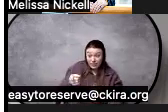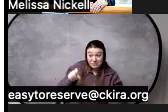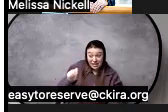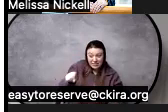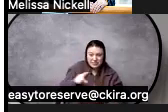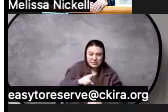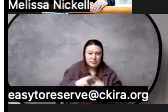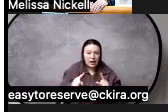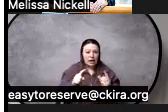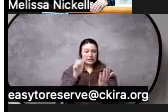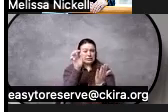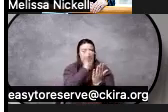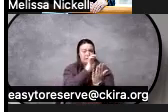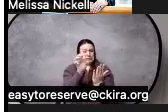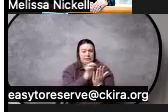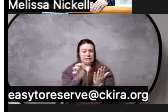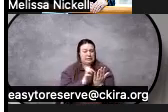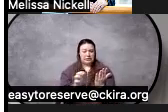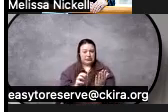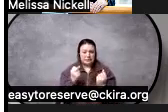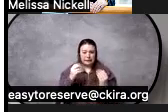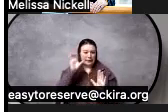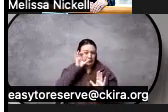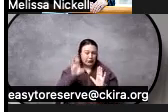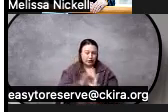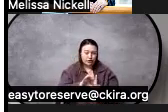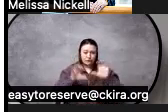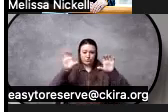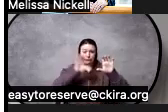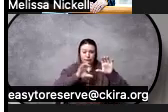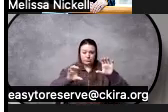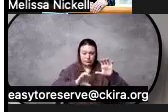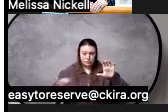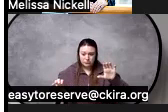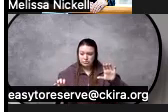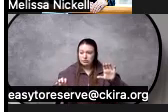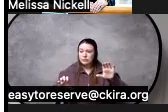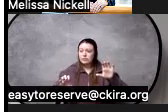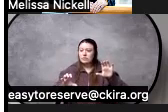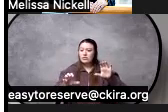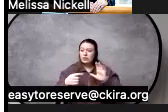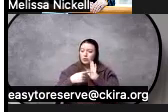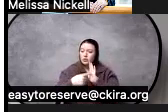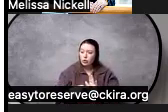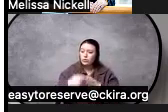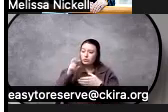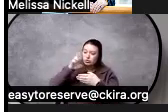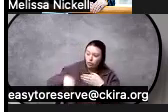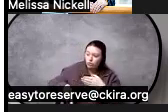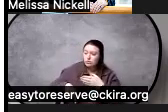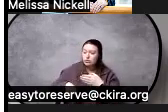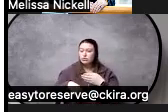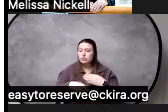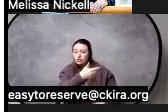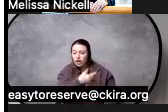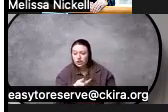busy. There are so many figures. I see figures within the introduction, figures within what our results are, and it could kind of be hard to know